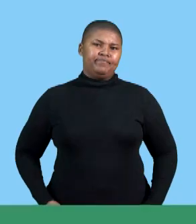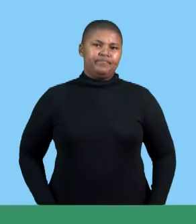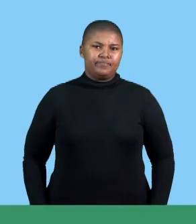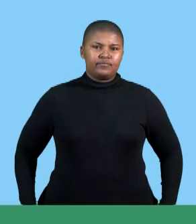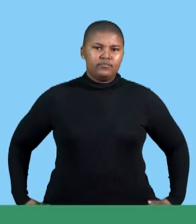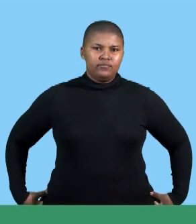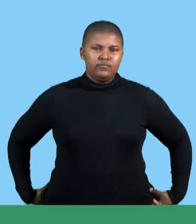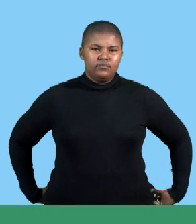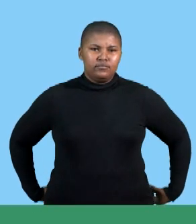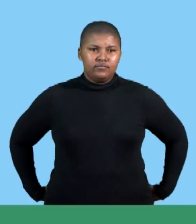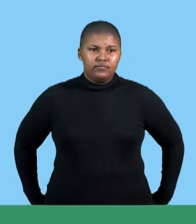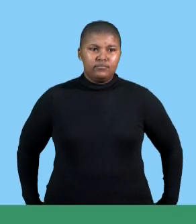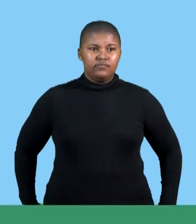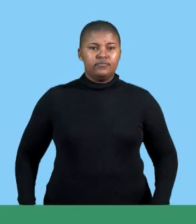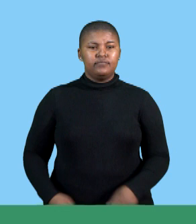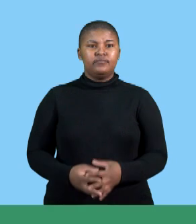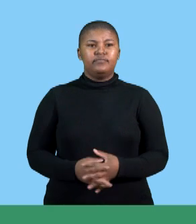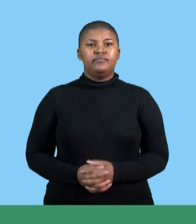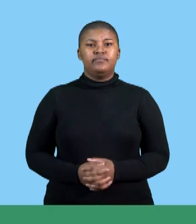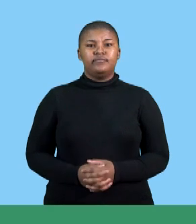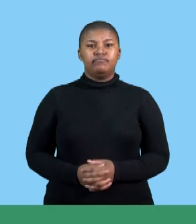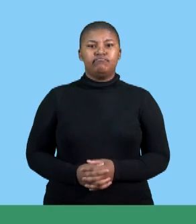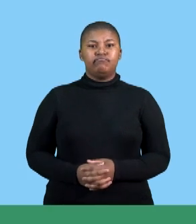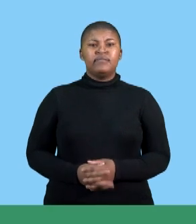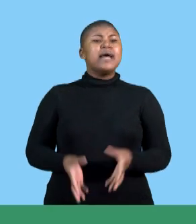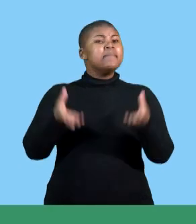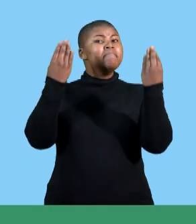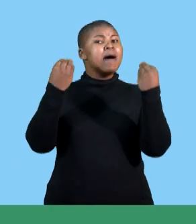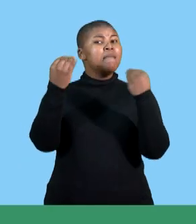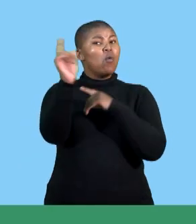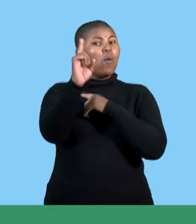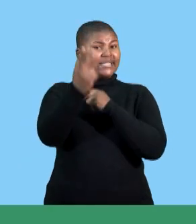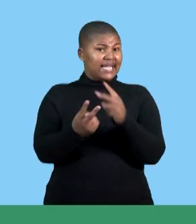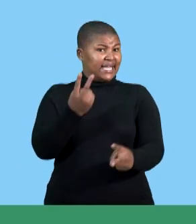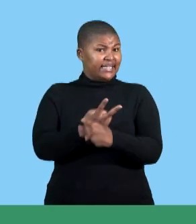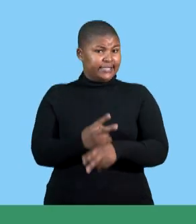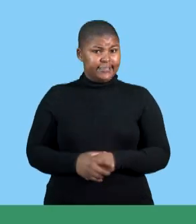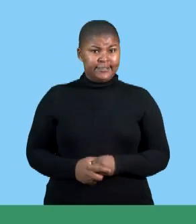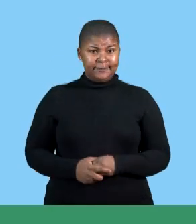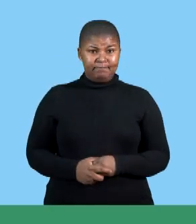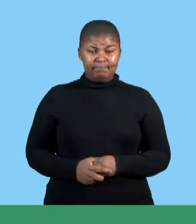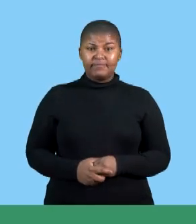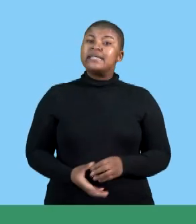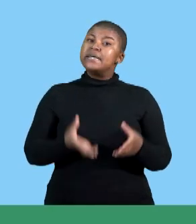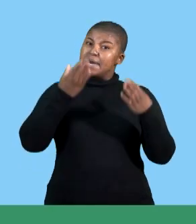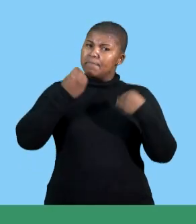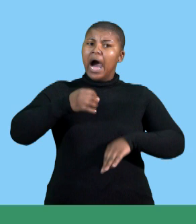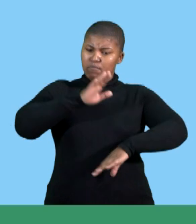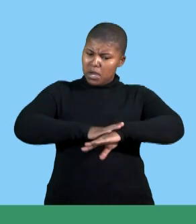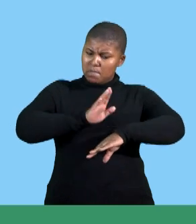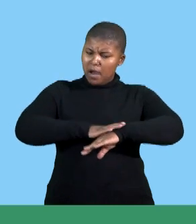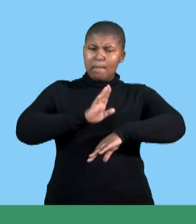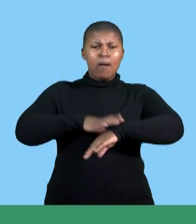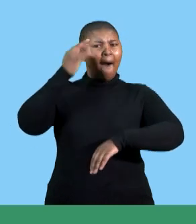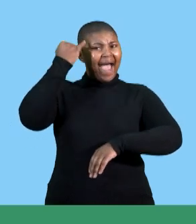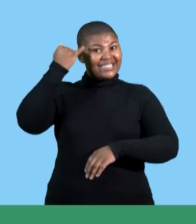thinking creatively in the workplace, it stimulates profitable new ideas for products or marketing